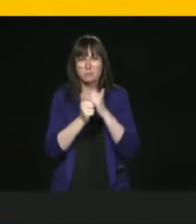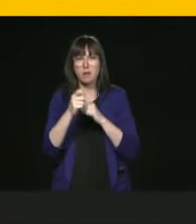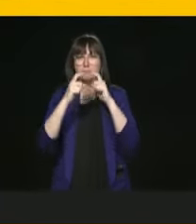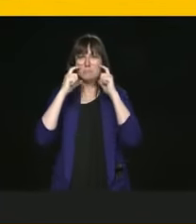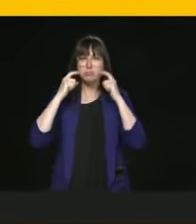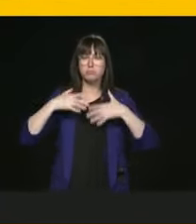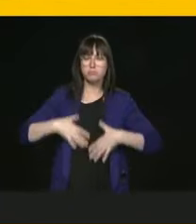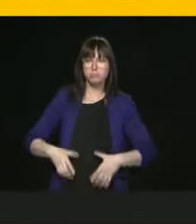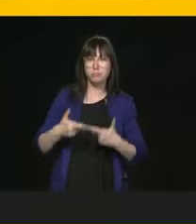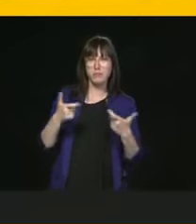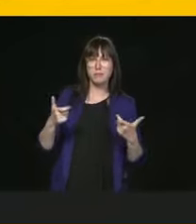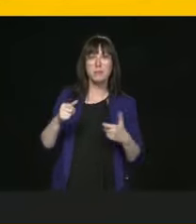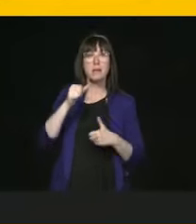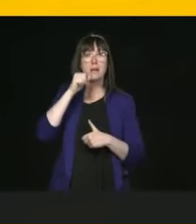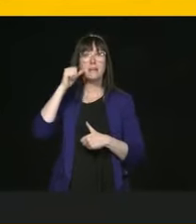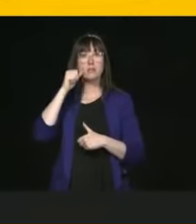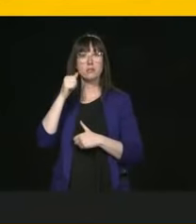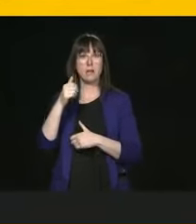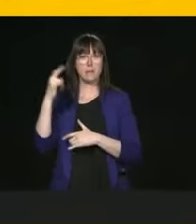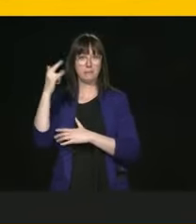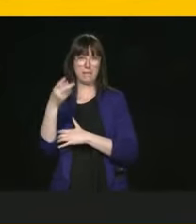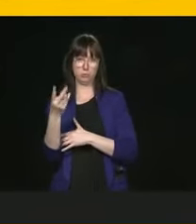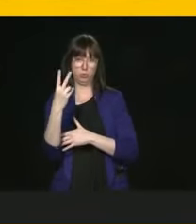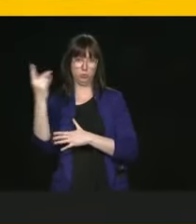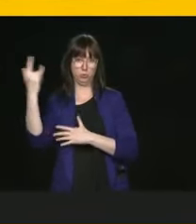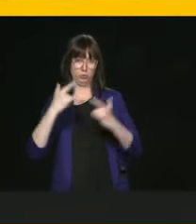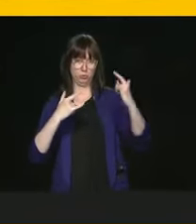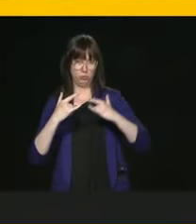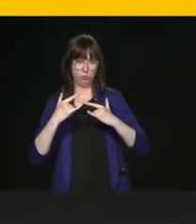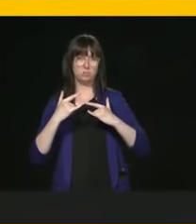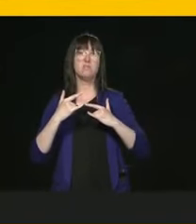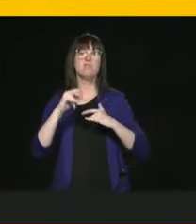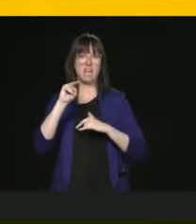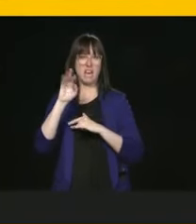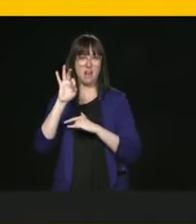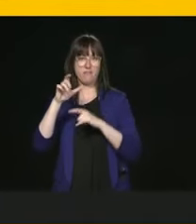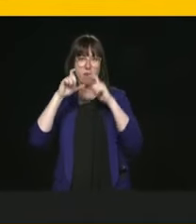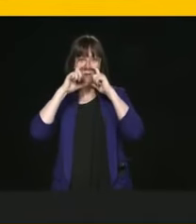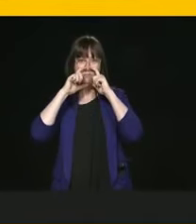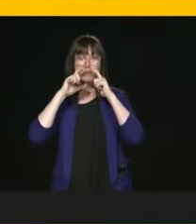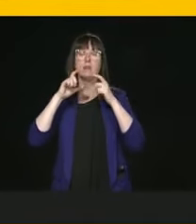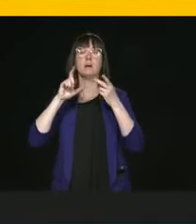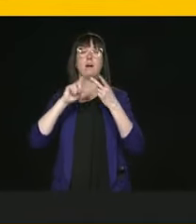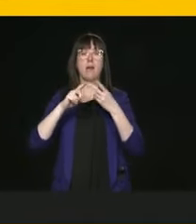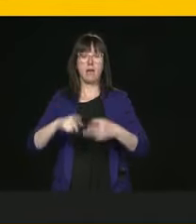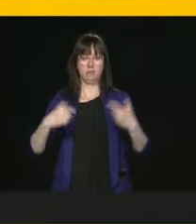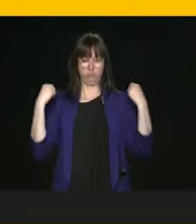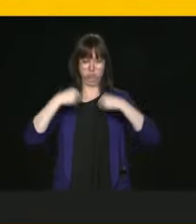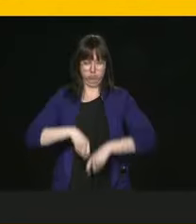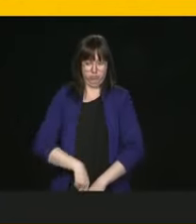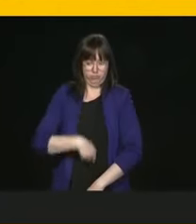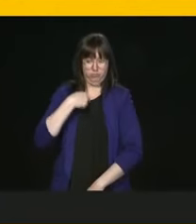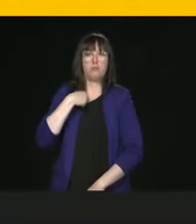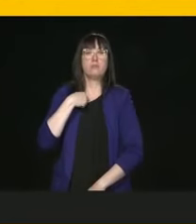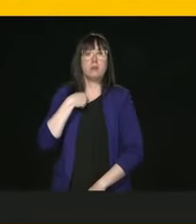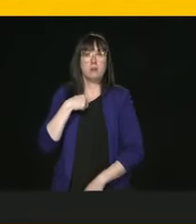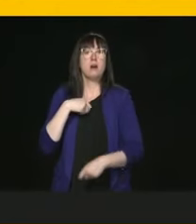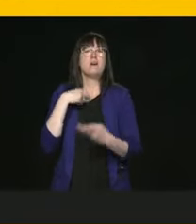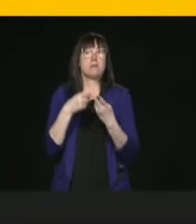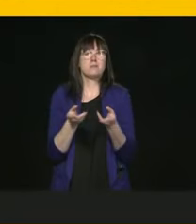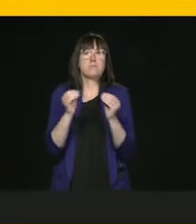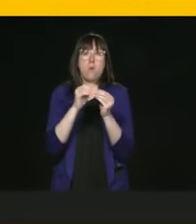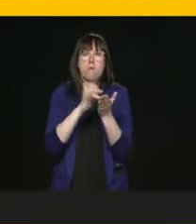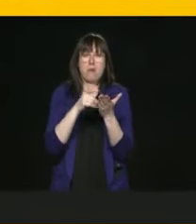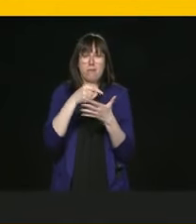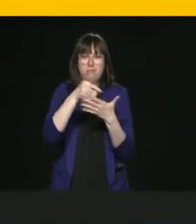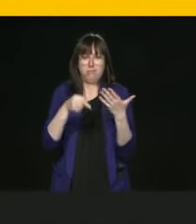of N95 masks and coveralls, and other planes bringing in medical equipment will arrive over the weekend or during